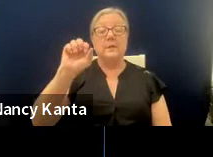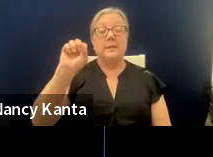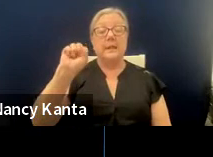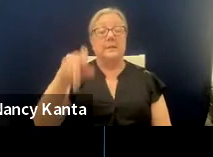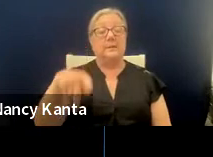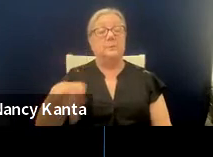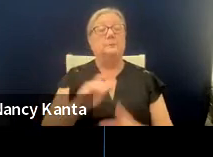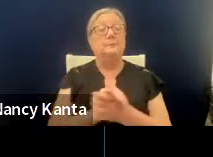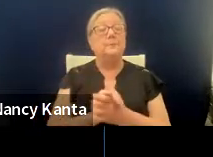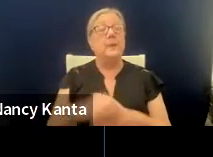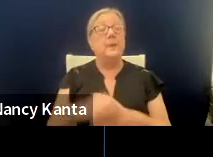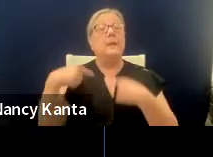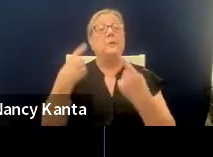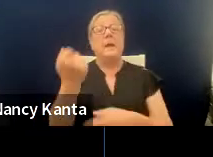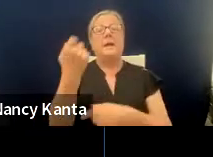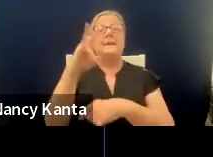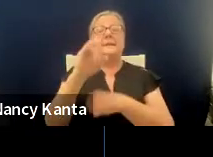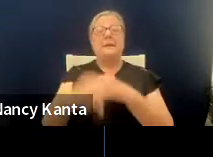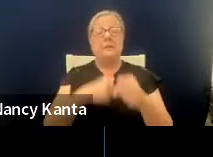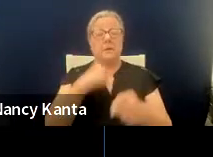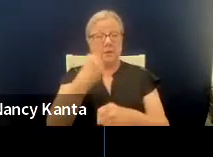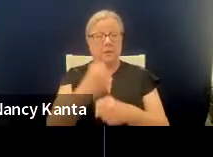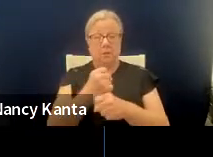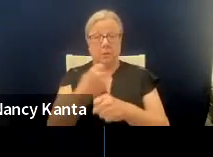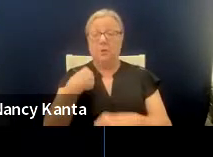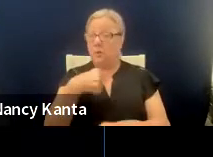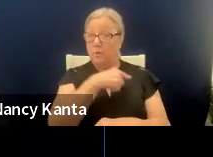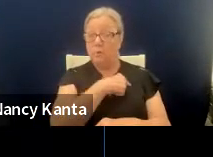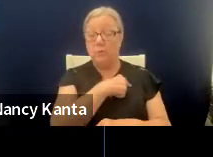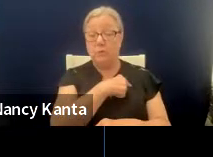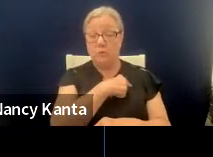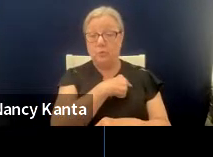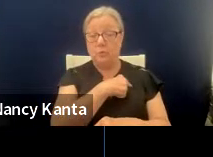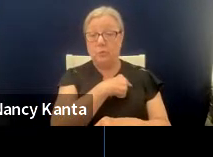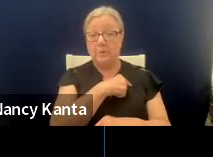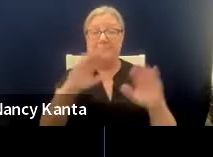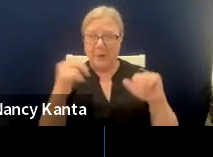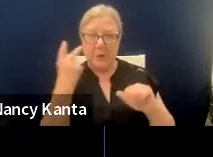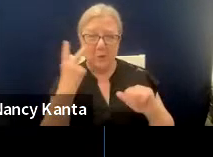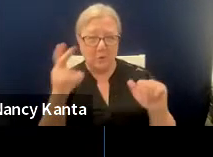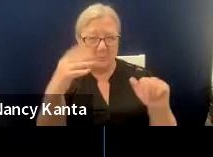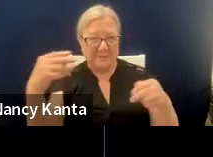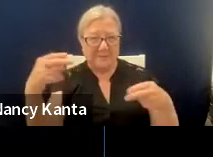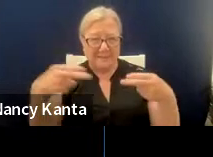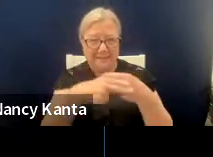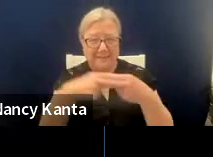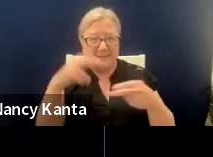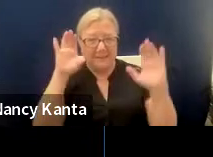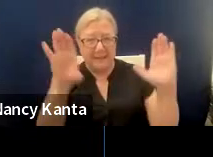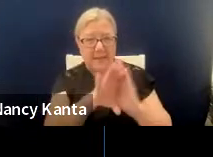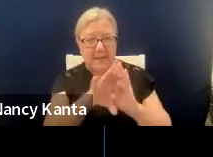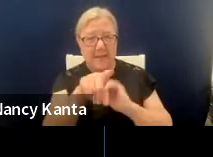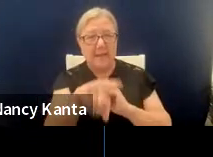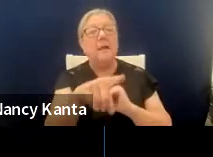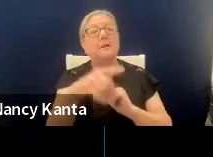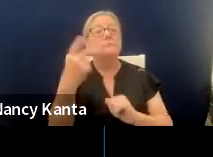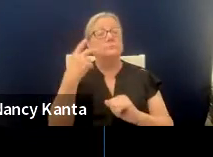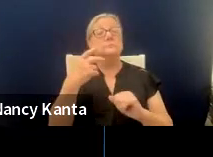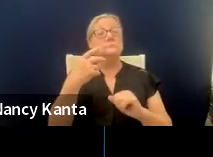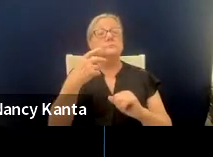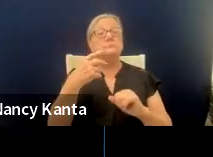For the past 17 years, bridges is all we've done. And I hope that you can see in this slide quite a variety